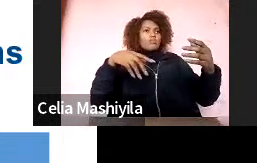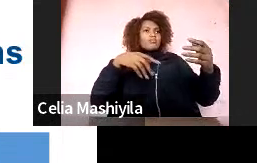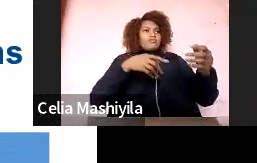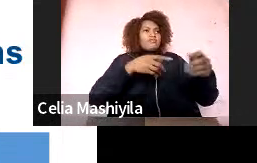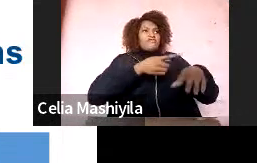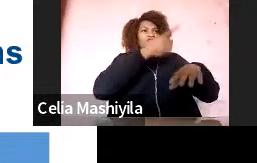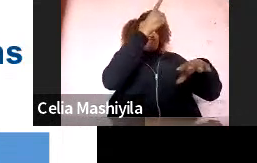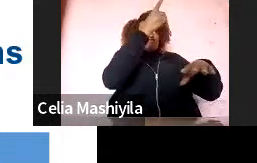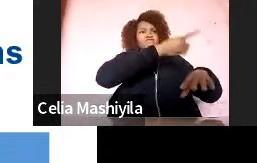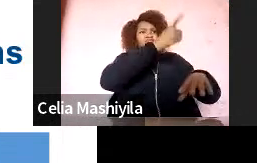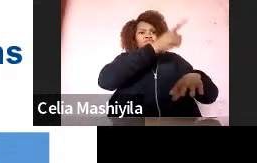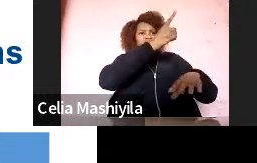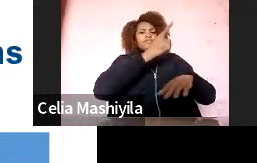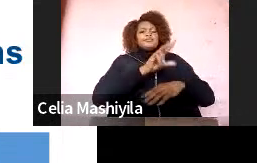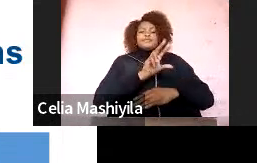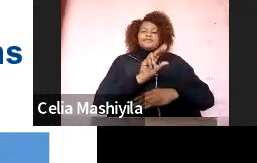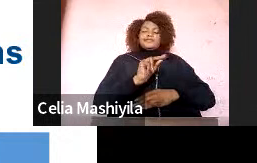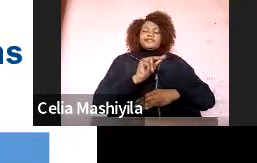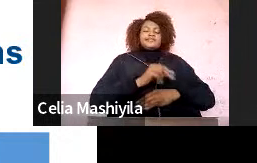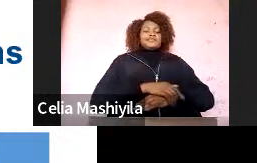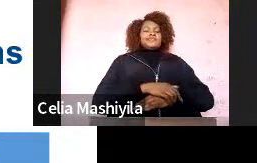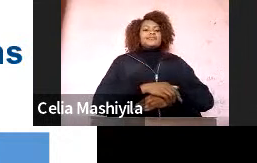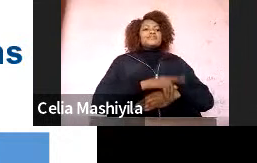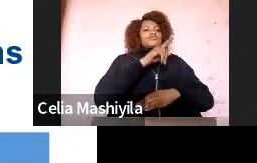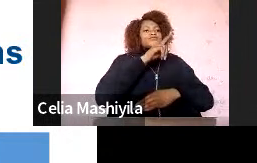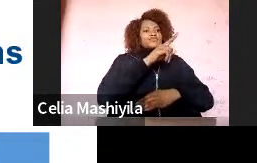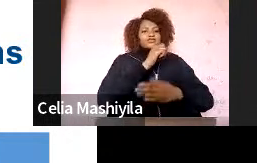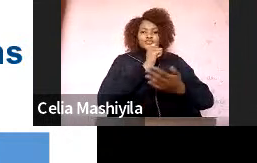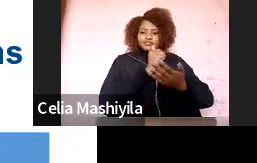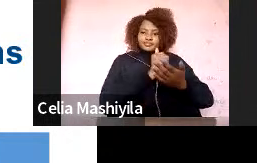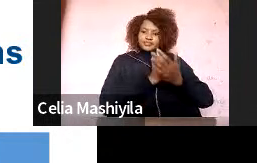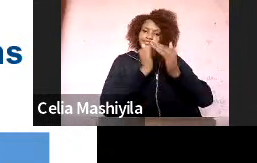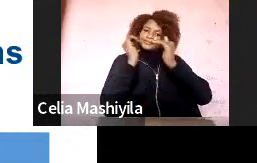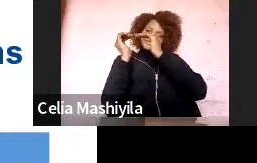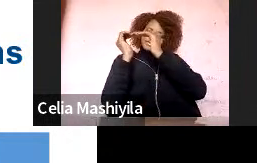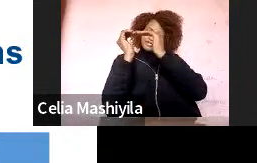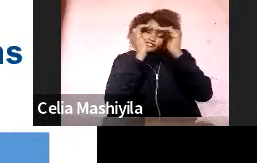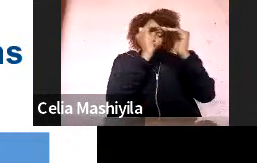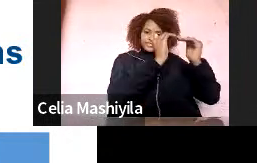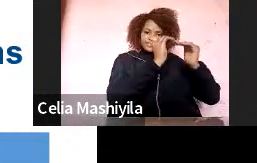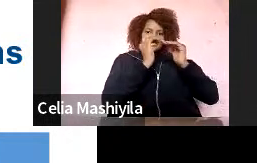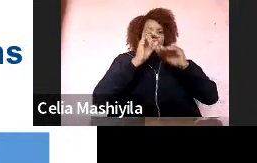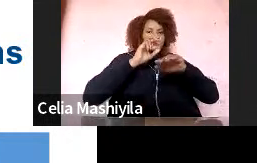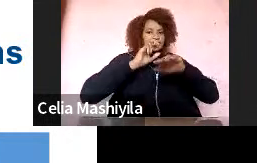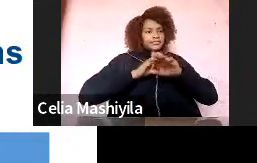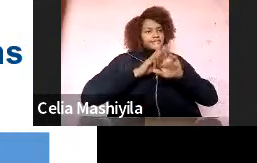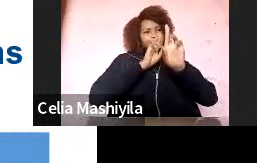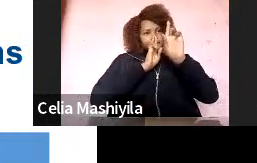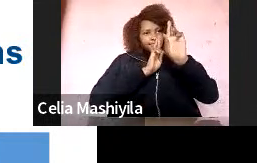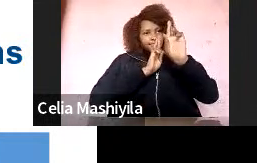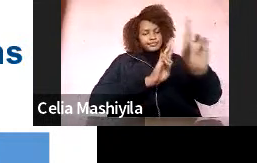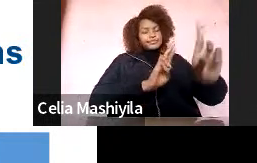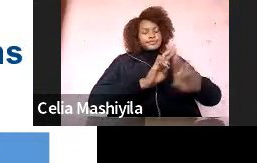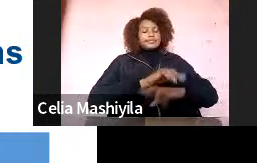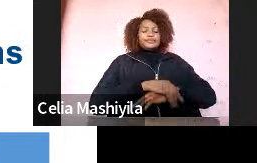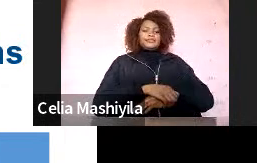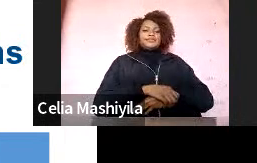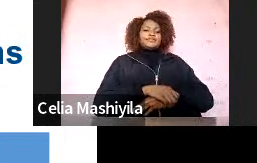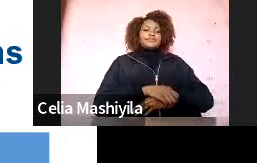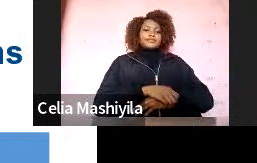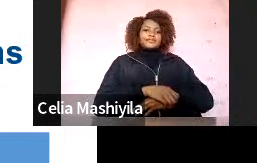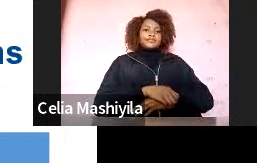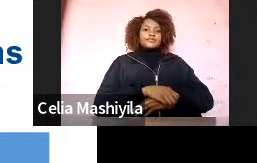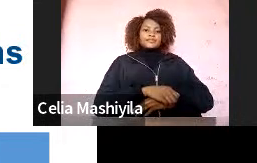there. Yes, you should be treated fairly. Everybody should be treated fairly. And as I said, we should not disclose